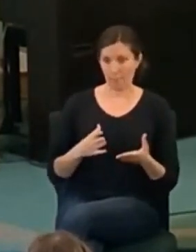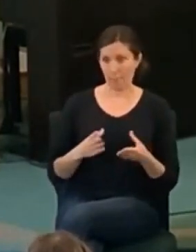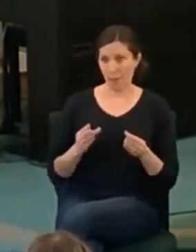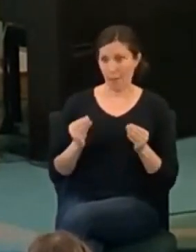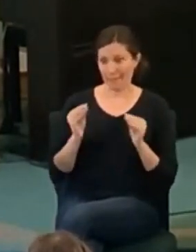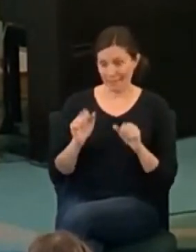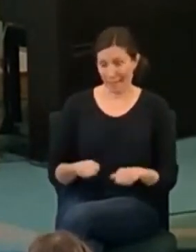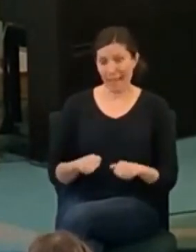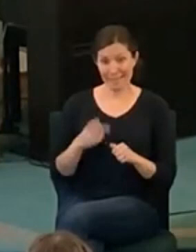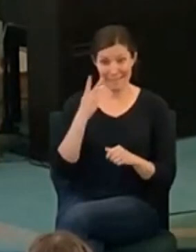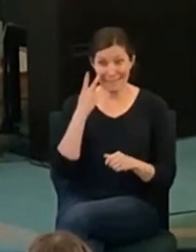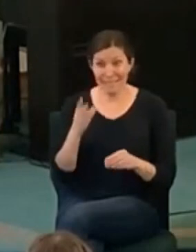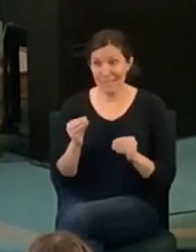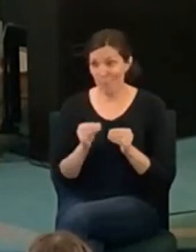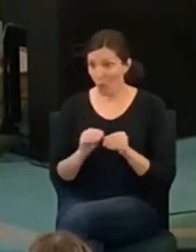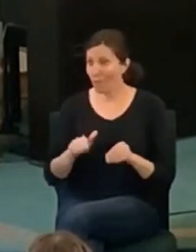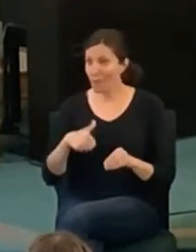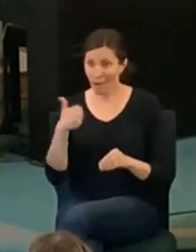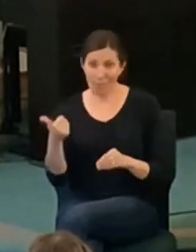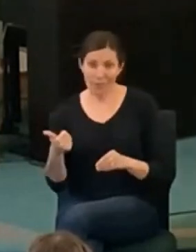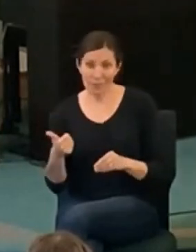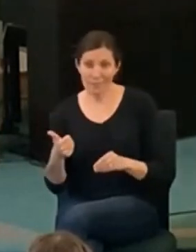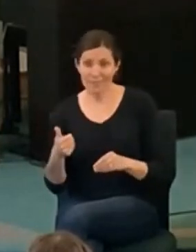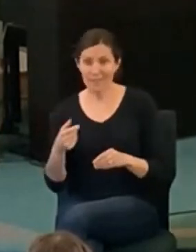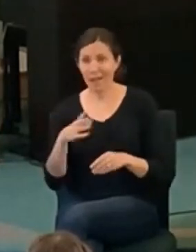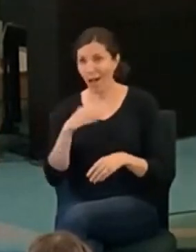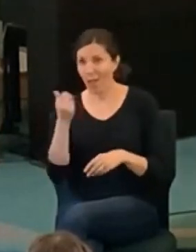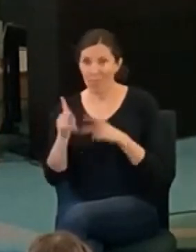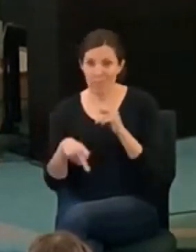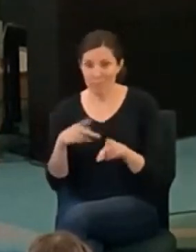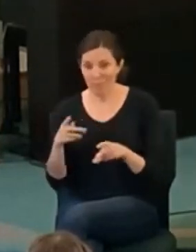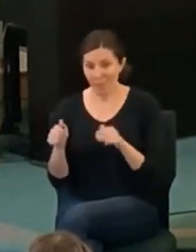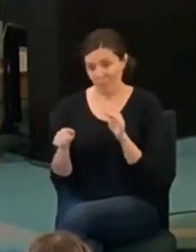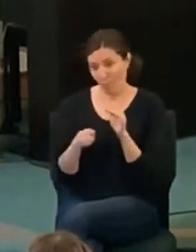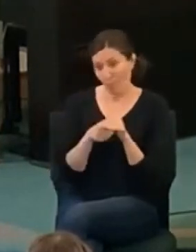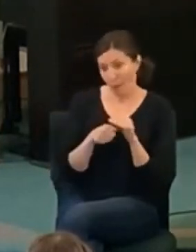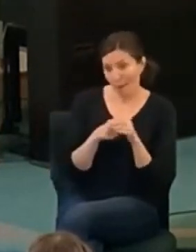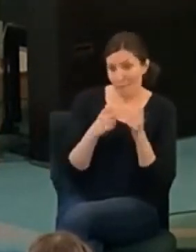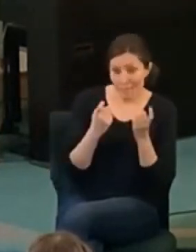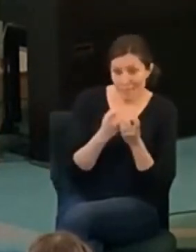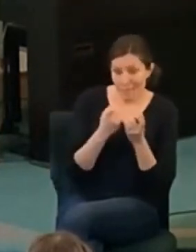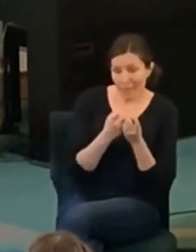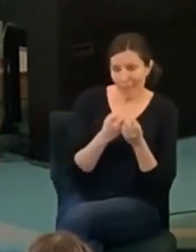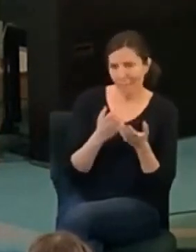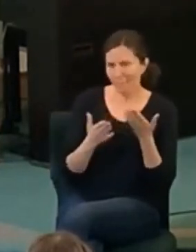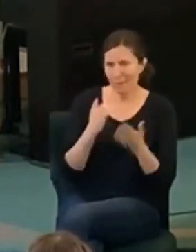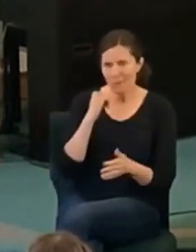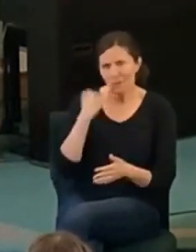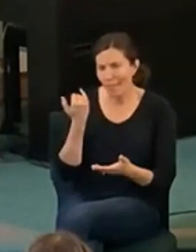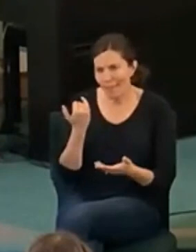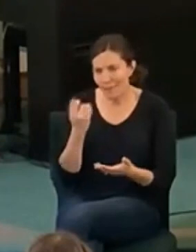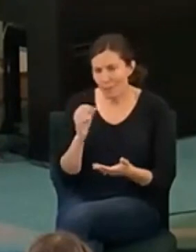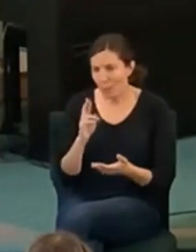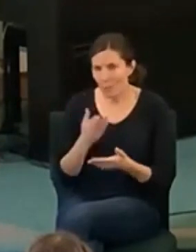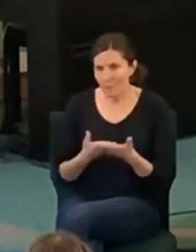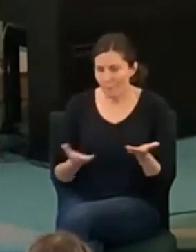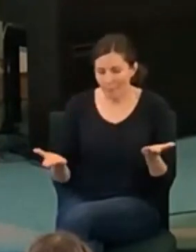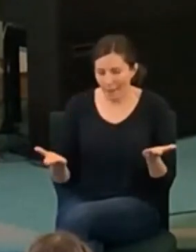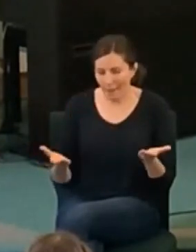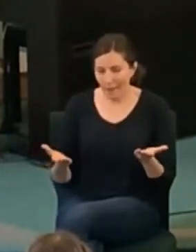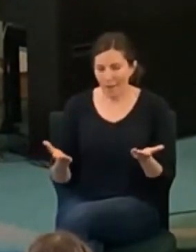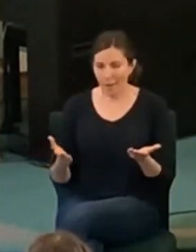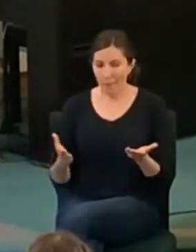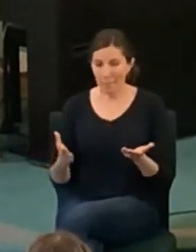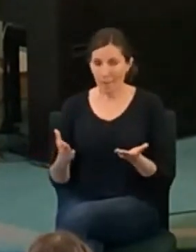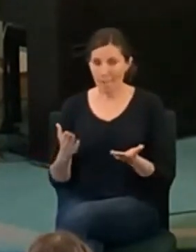humility first, that we need to judge ourselves before we judge others. Because we all have sin in our lives. Some